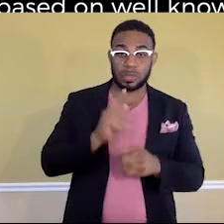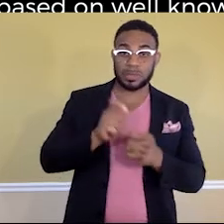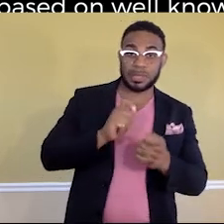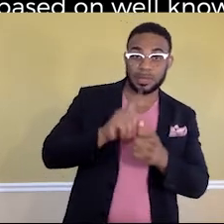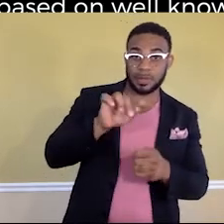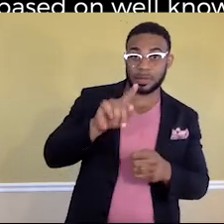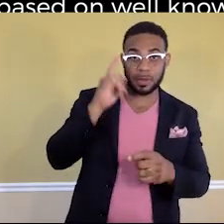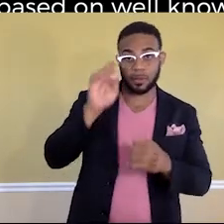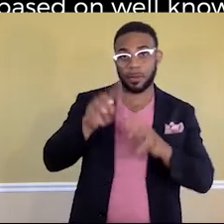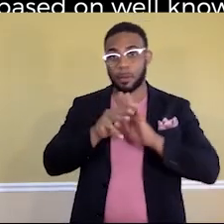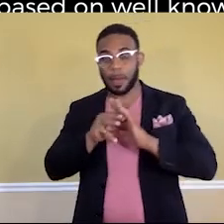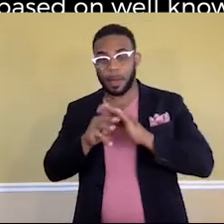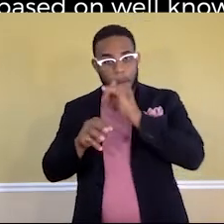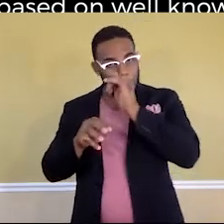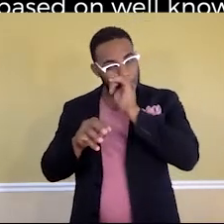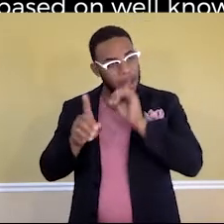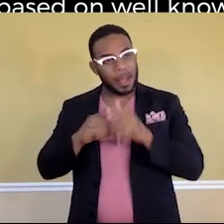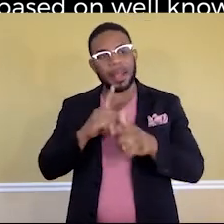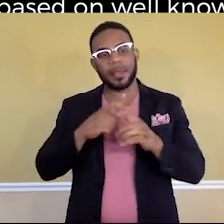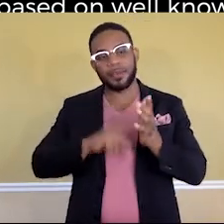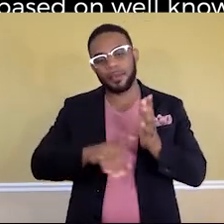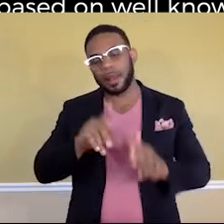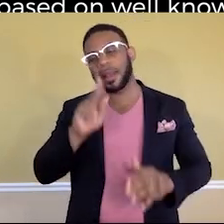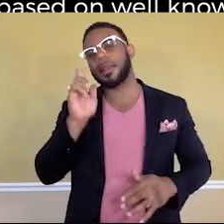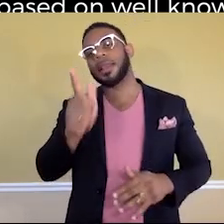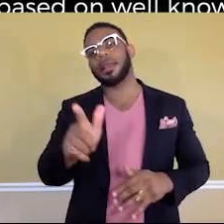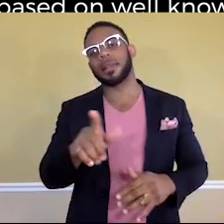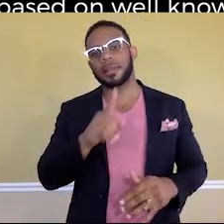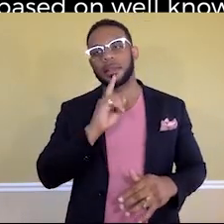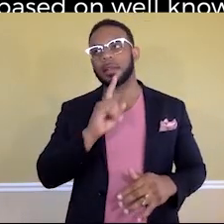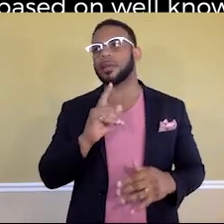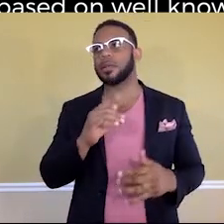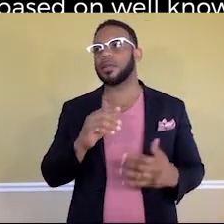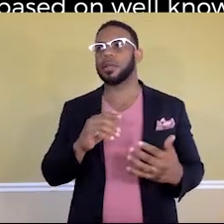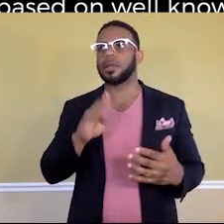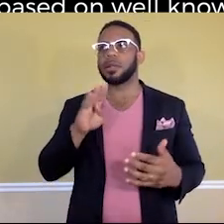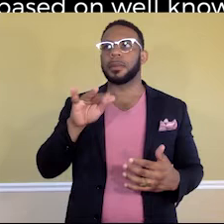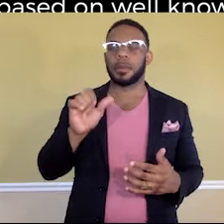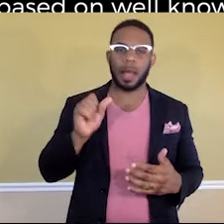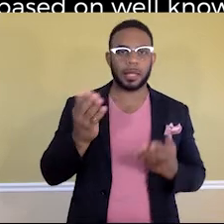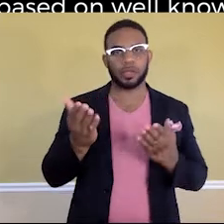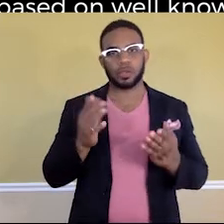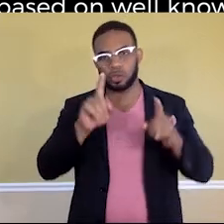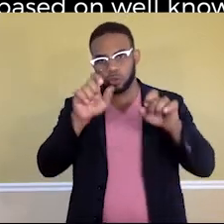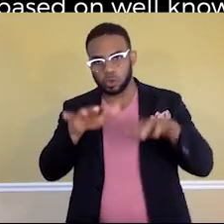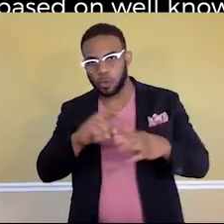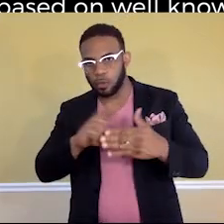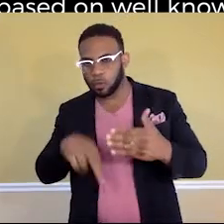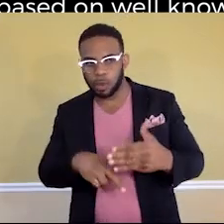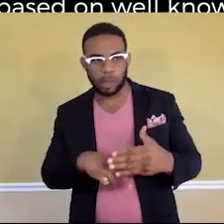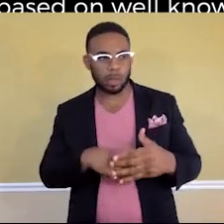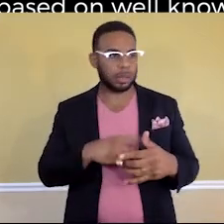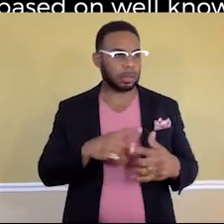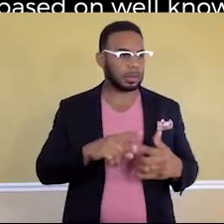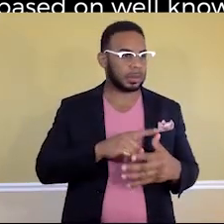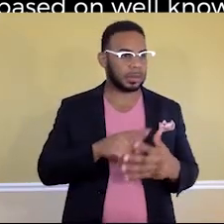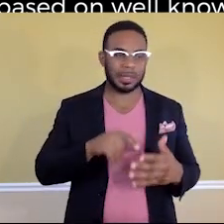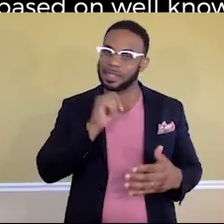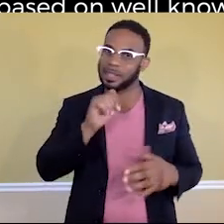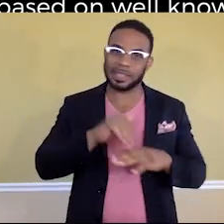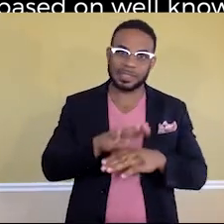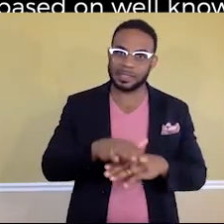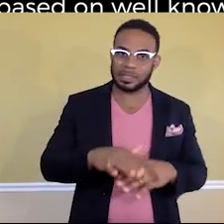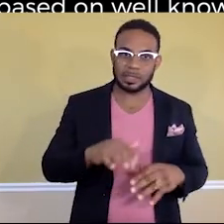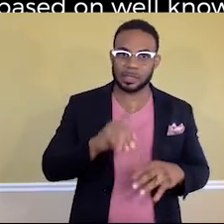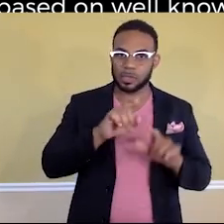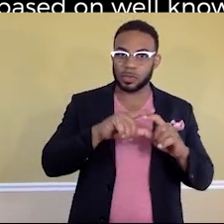specific data for modeling, and then we find out later that there were biased survey results, they did not send